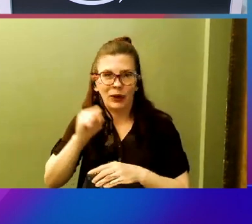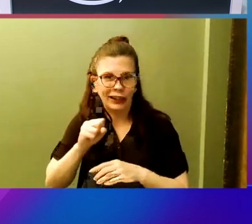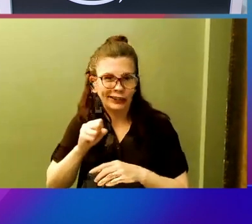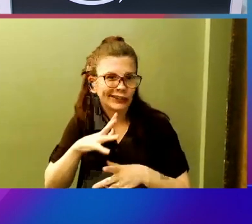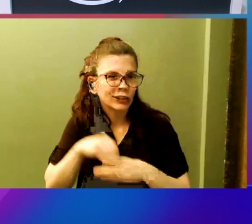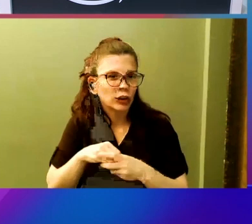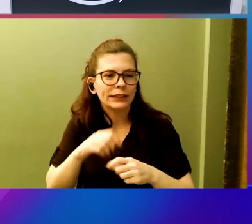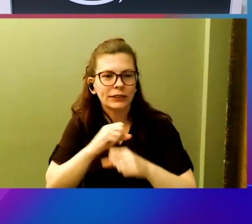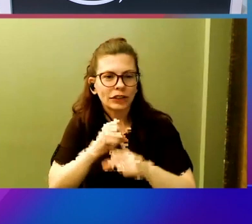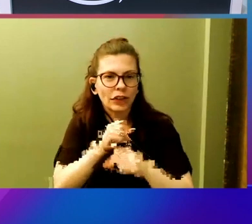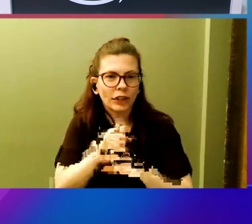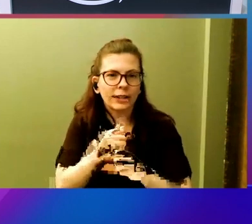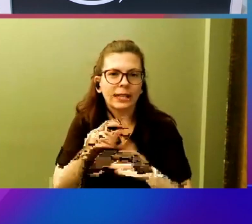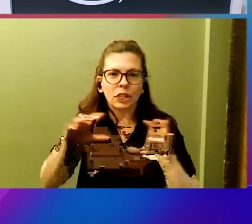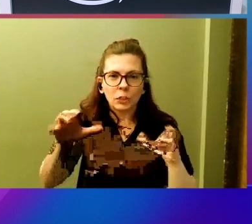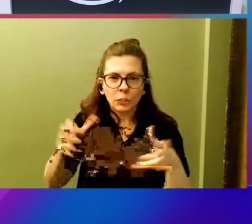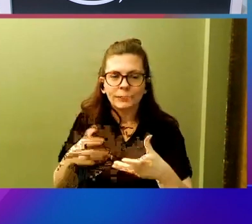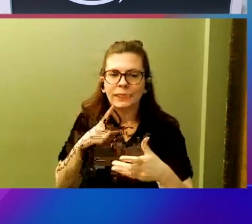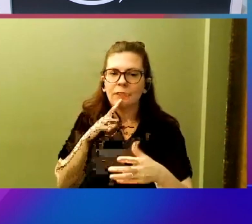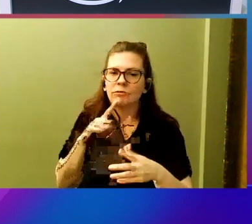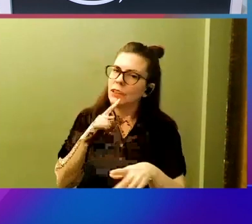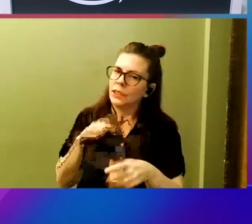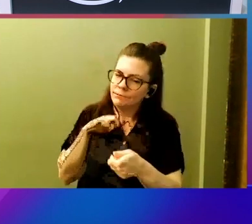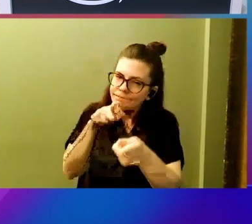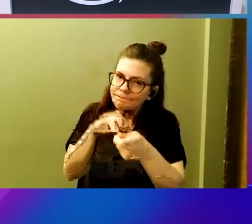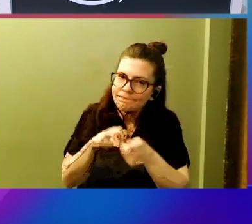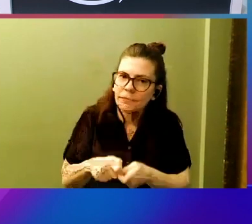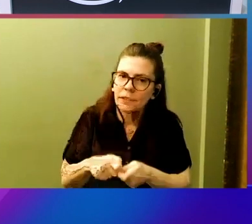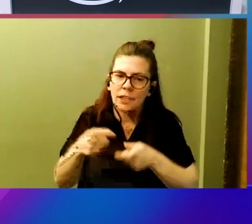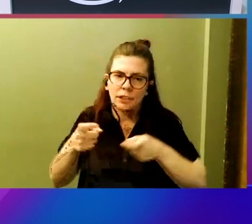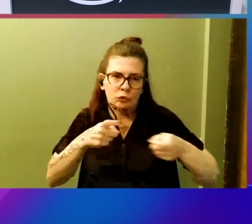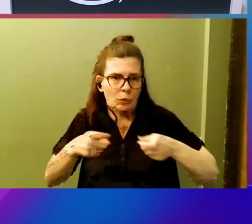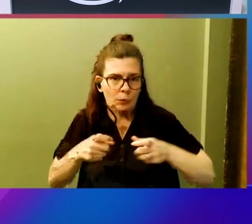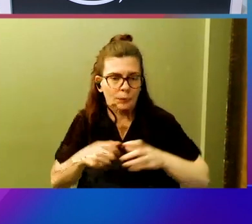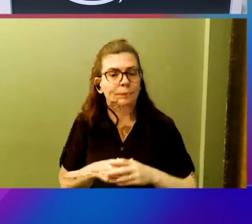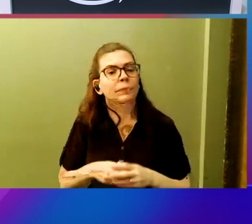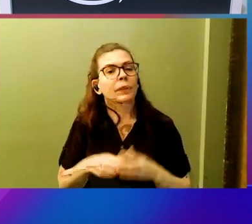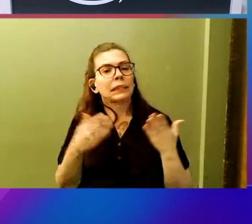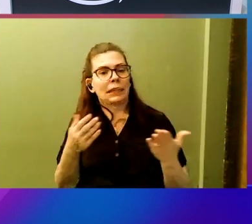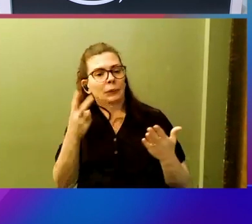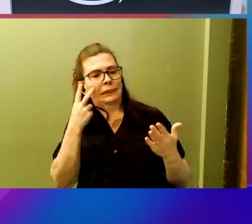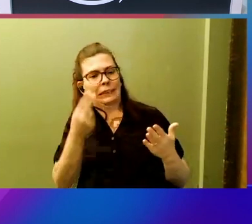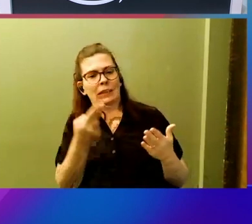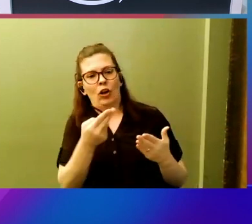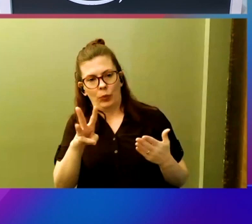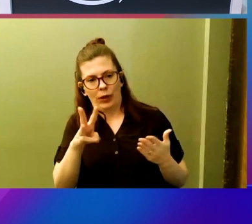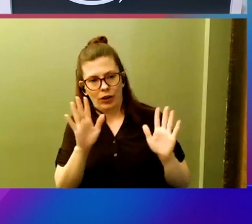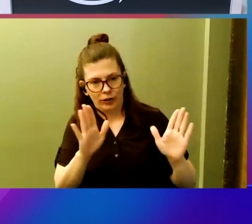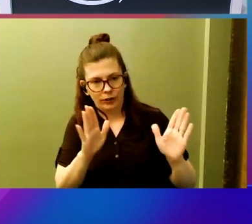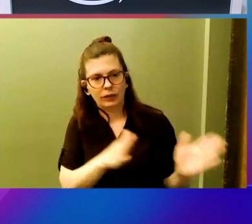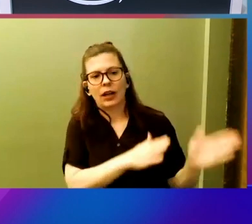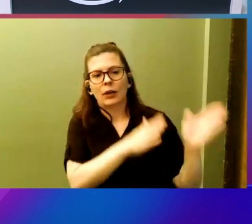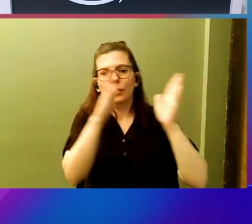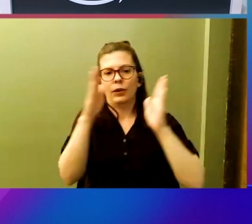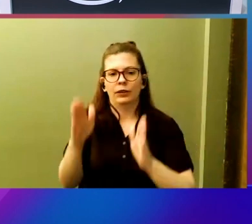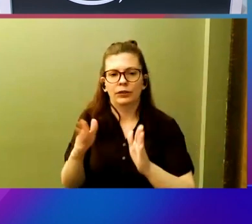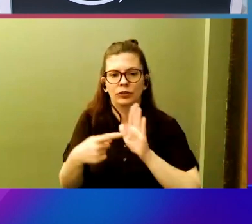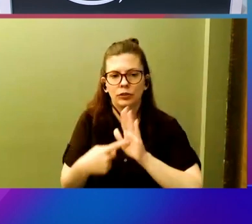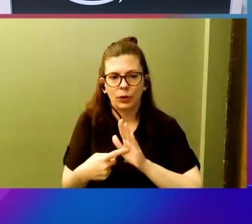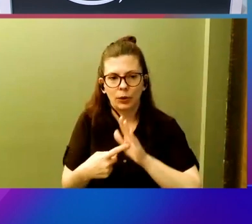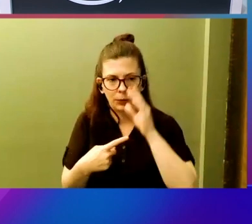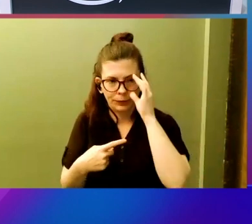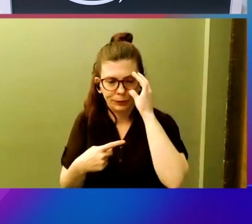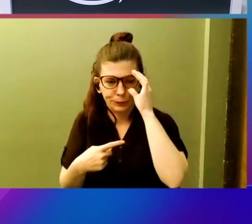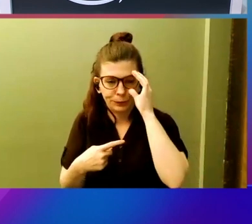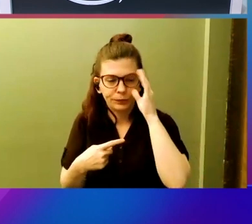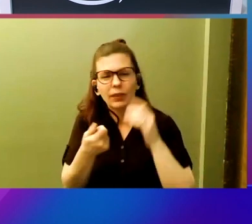that fine-grained control. So now that we've seen what the hardware looks like, I'd like to switch over to a couple of